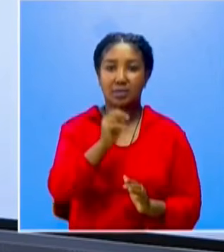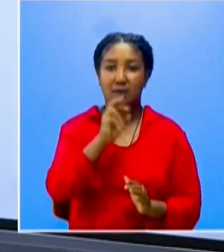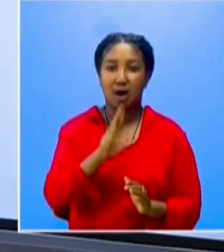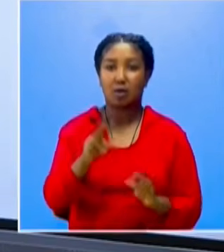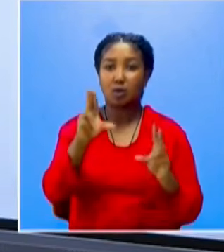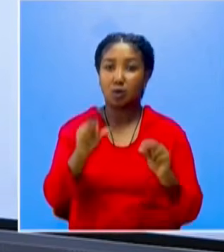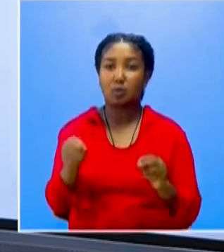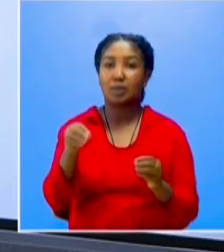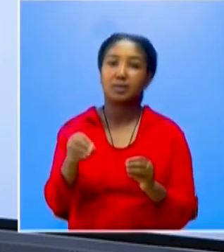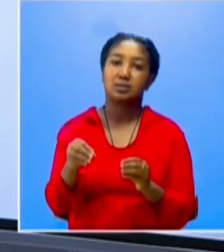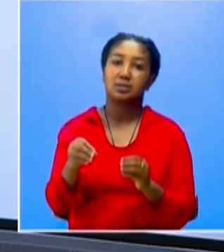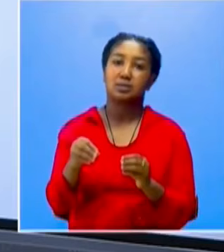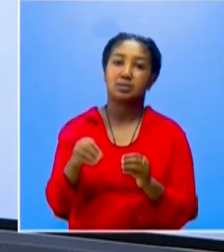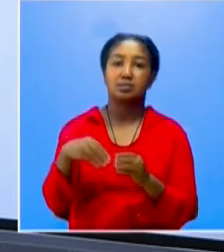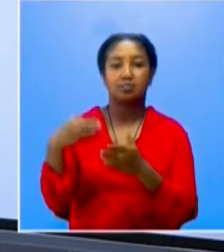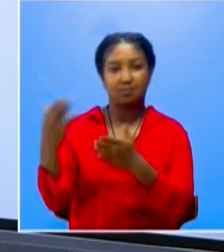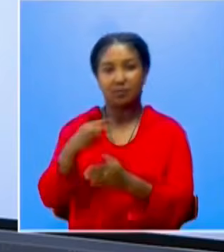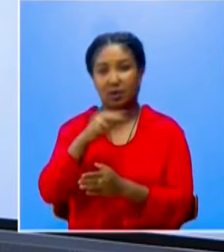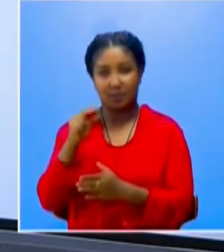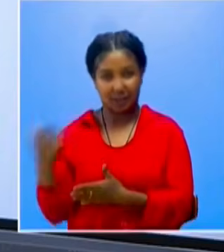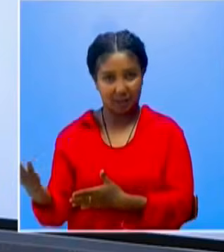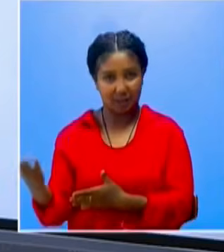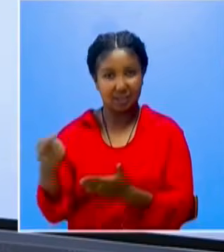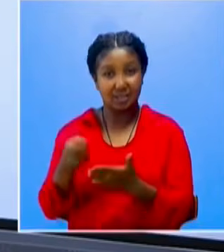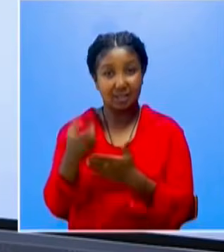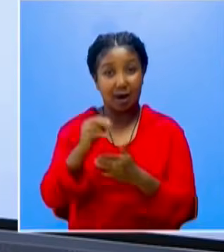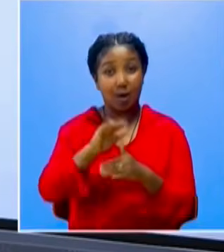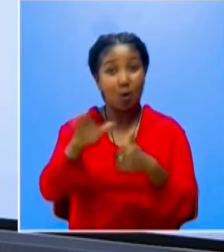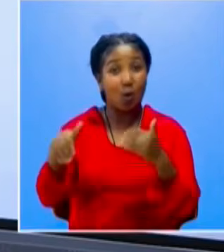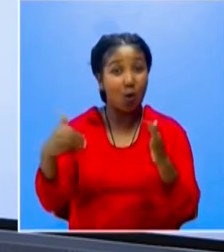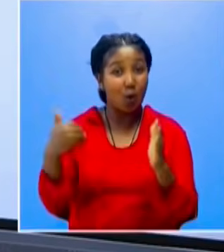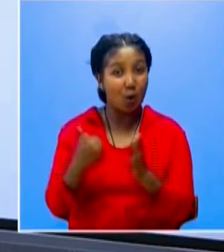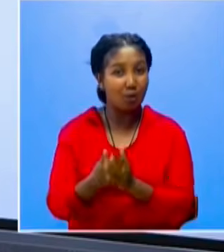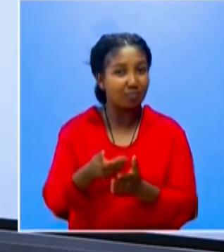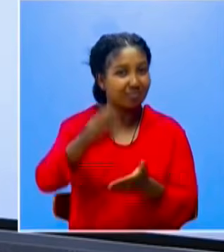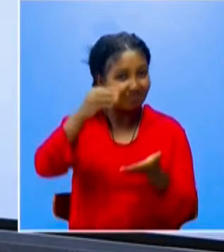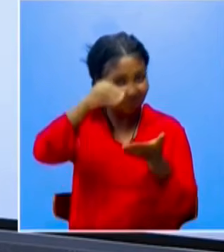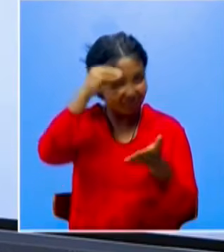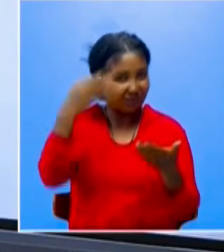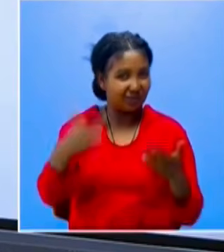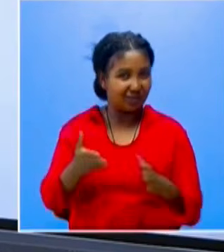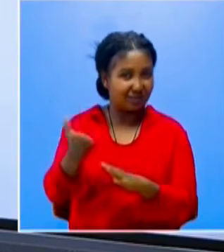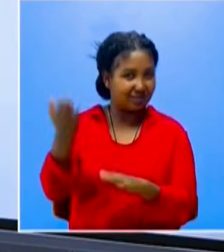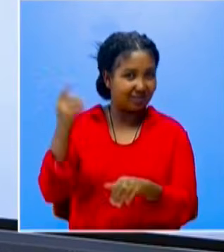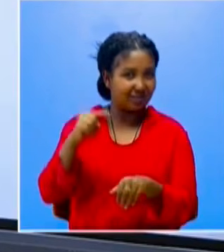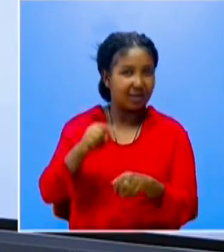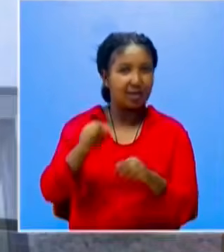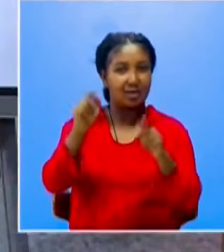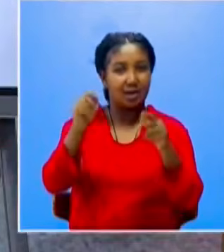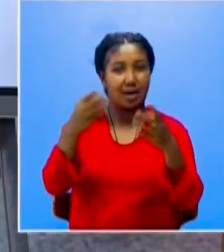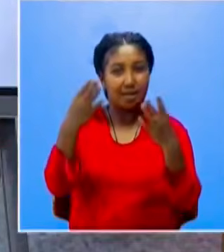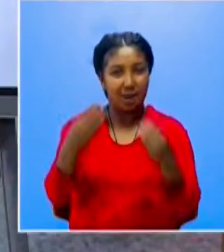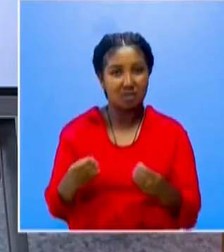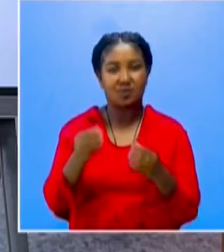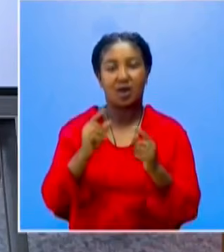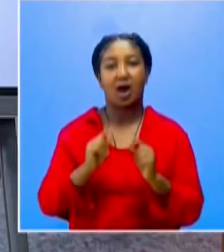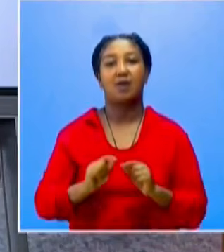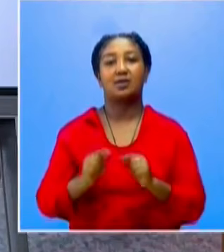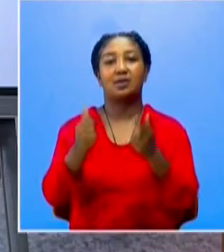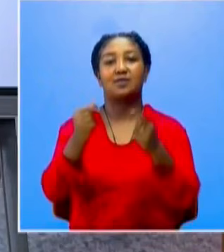not, plus being, plus verb 3. These are all what we have learned last week about the passive and